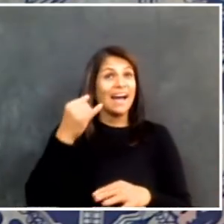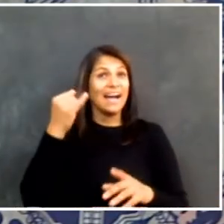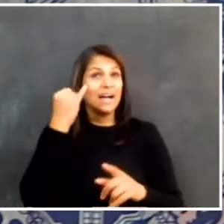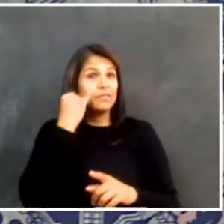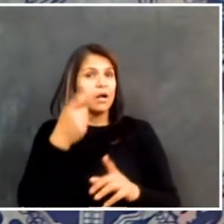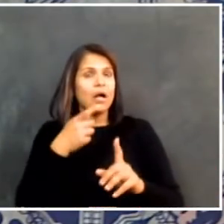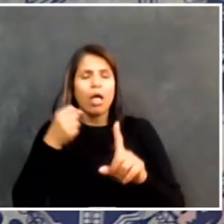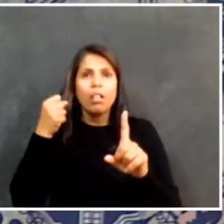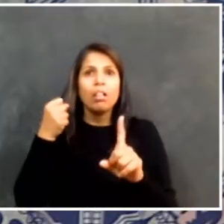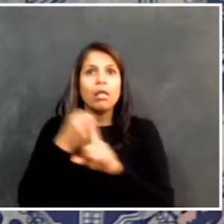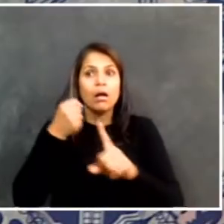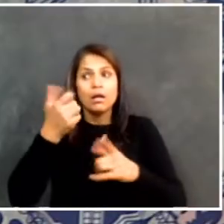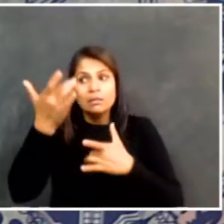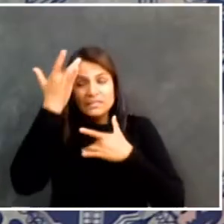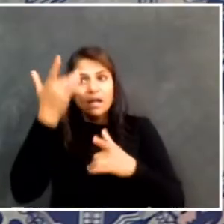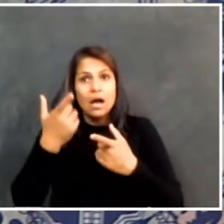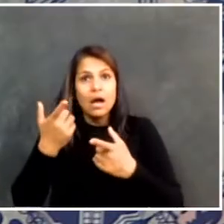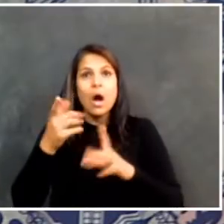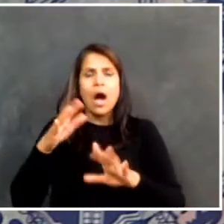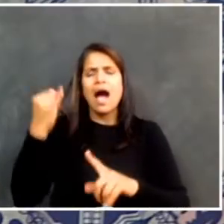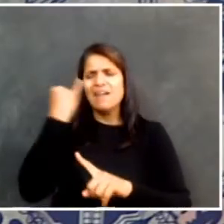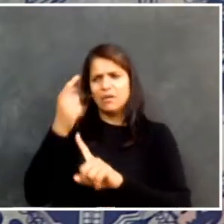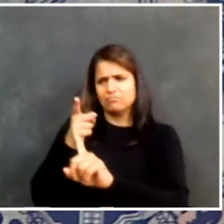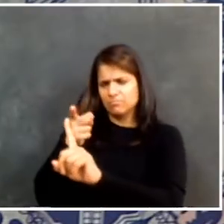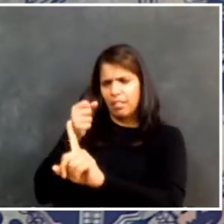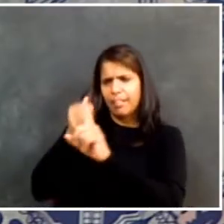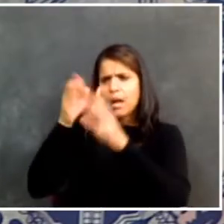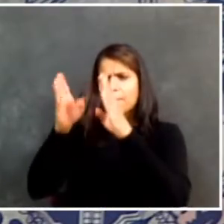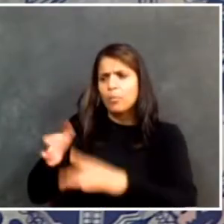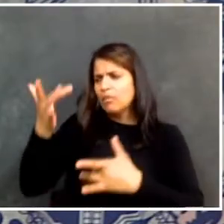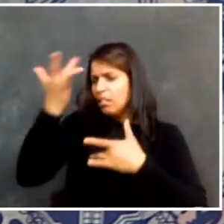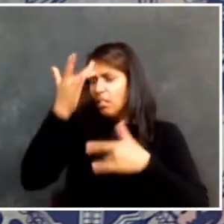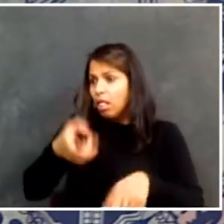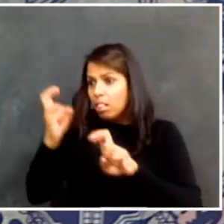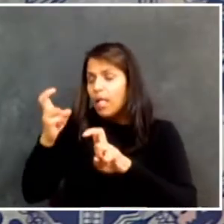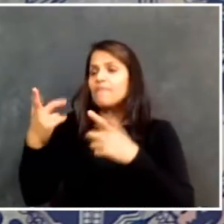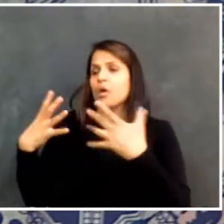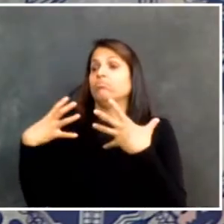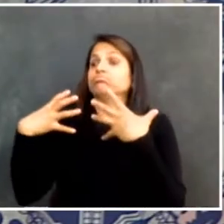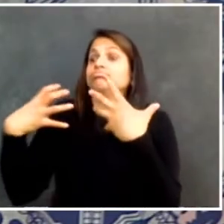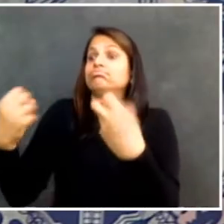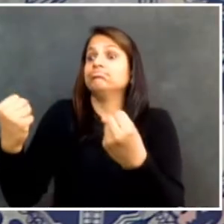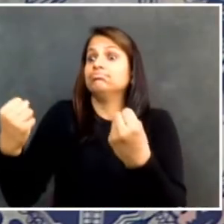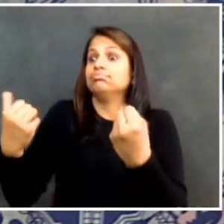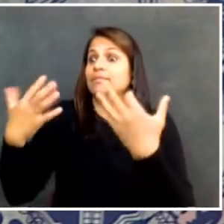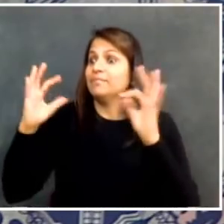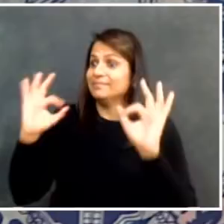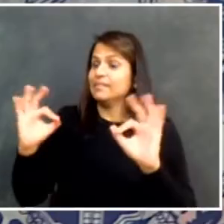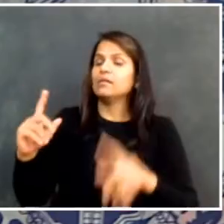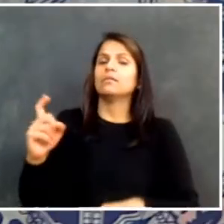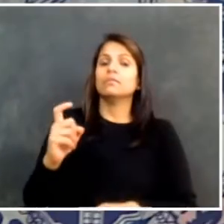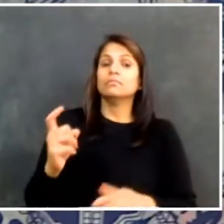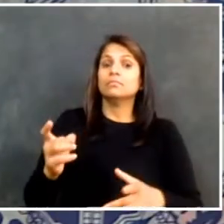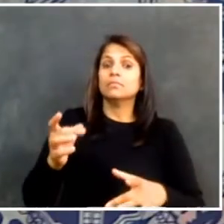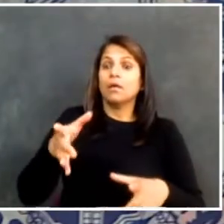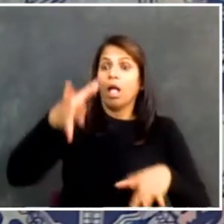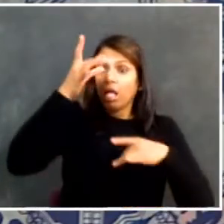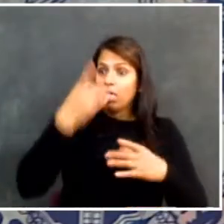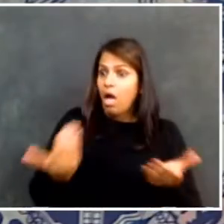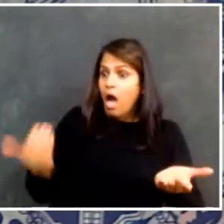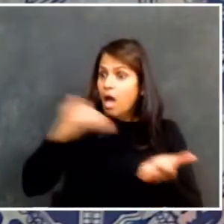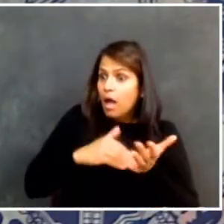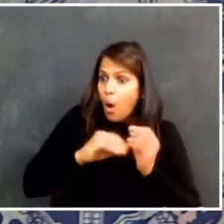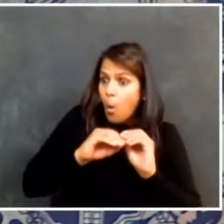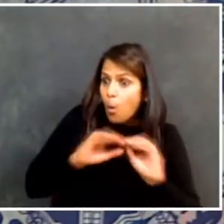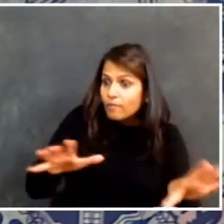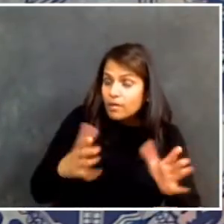to. So we got to be ready for a resurgence. We got to be ready for an uptick. So to break the pieces apart that you talked about,